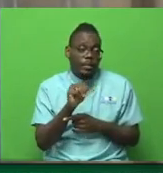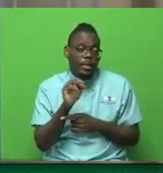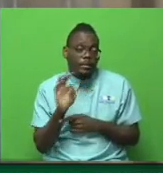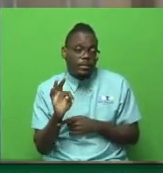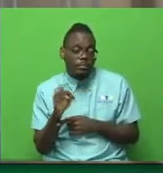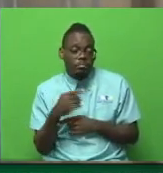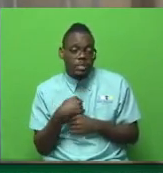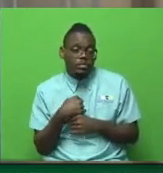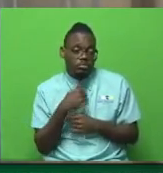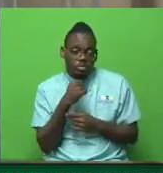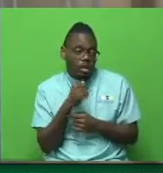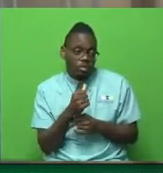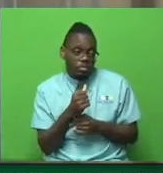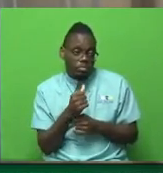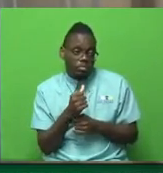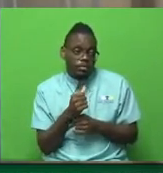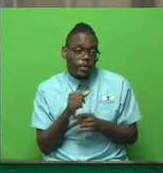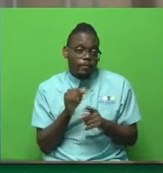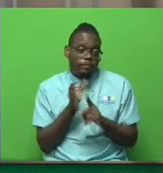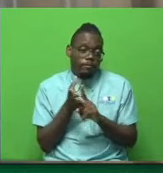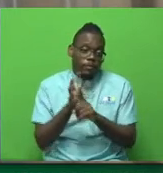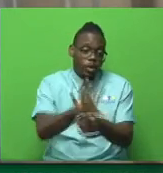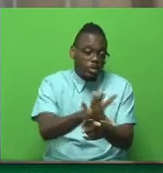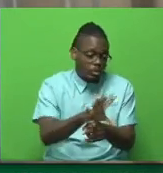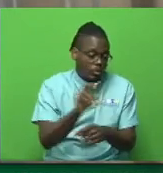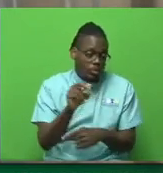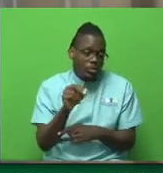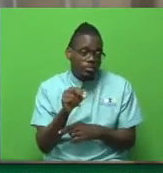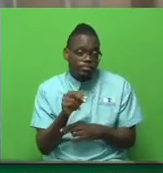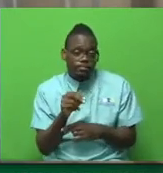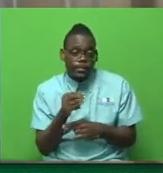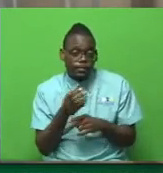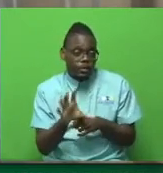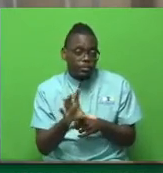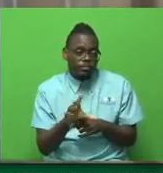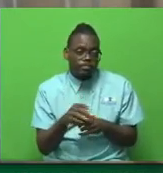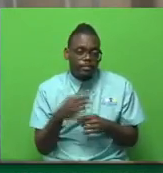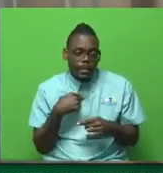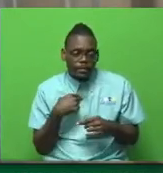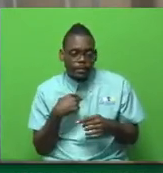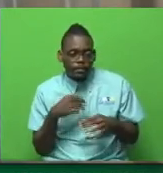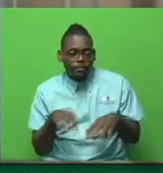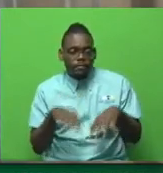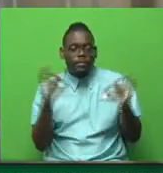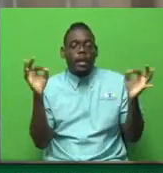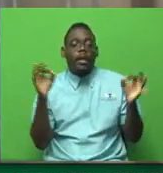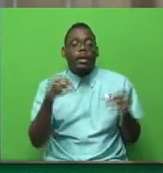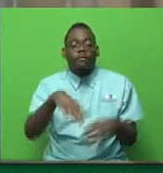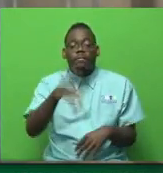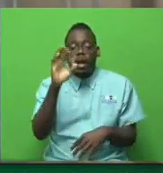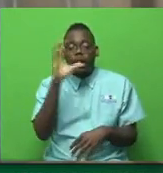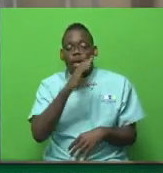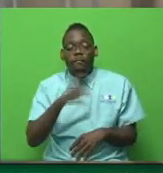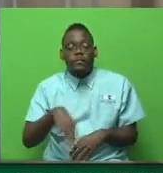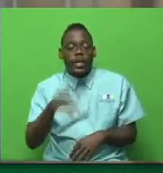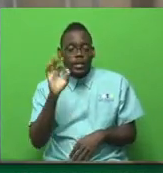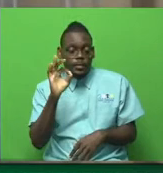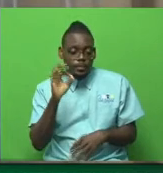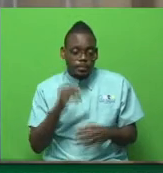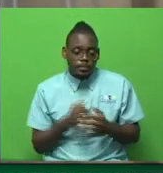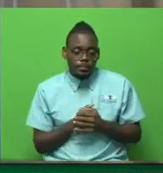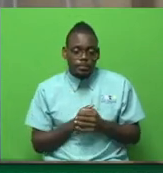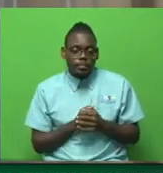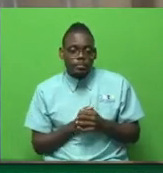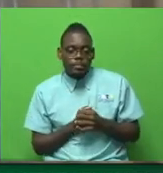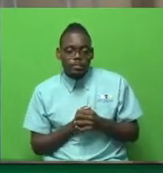statistics I didn't create all that was required was a ranking of statistics and if the minister would stop being lazy and do his own